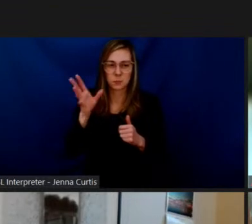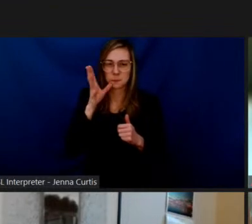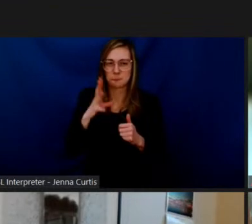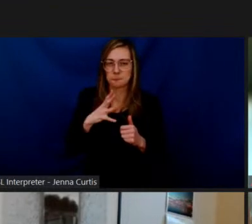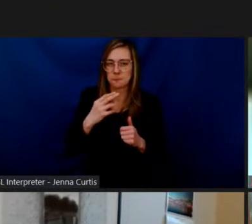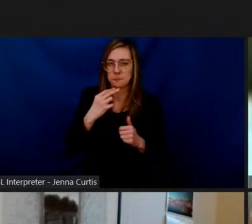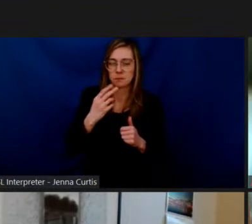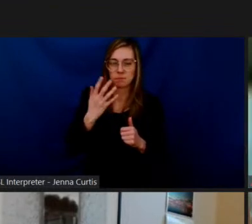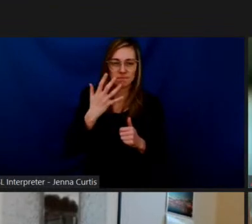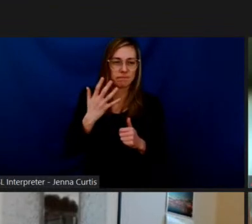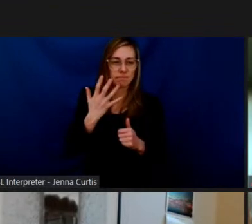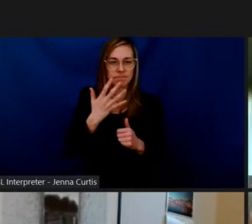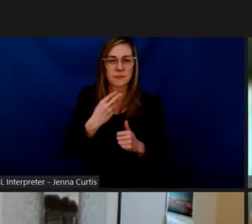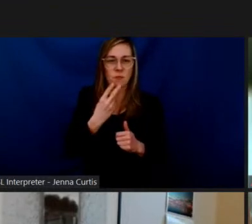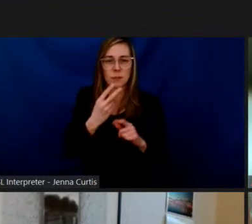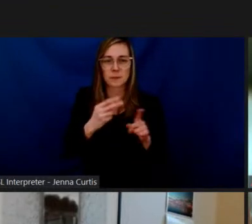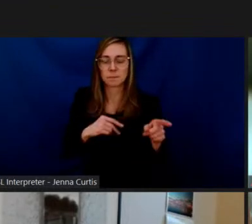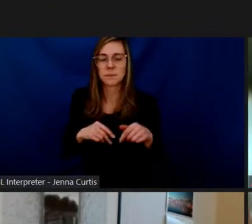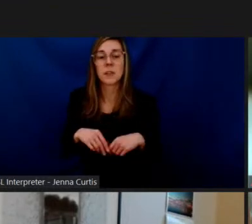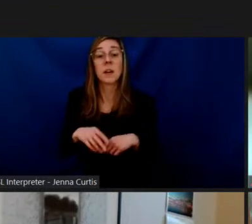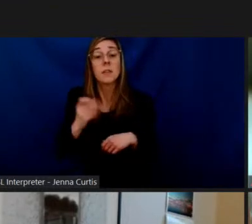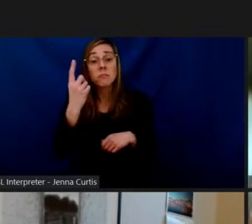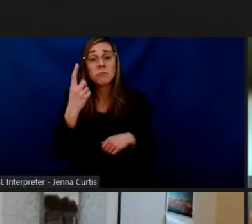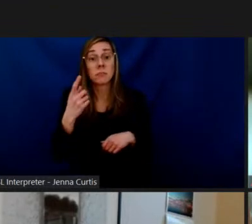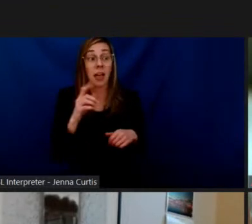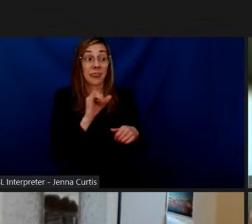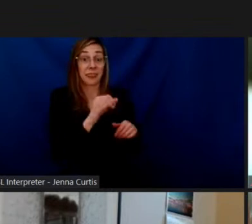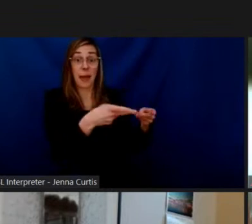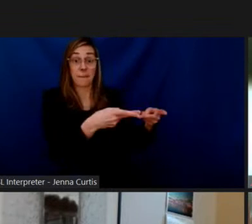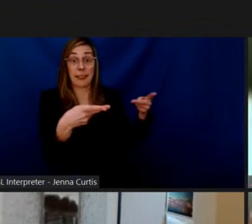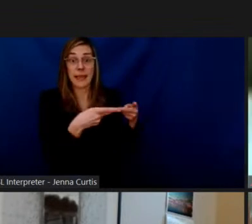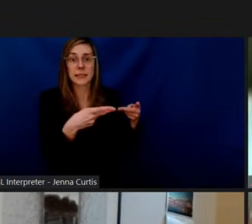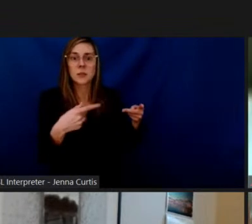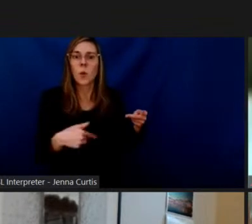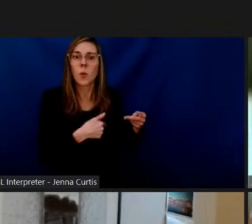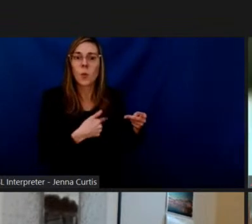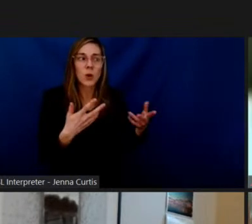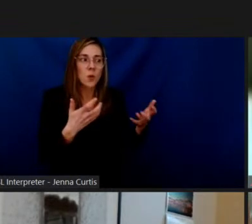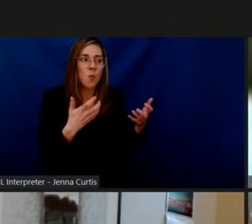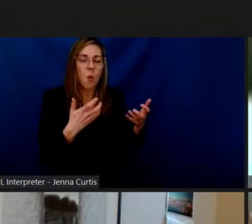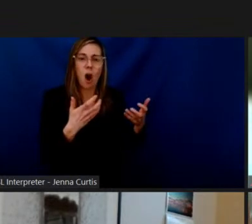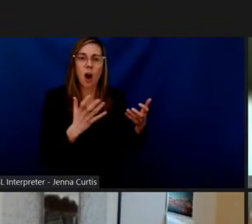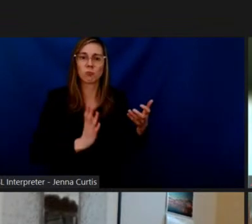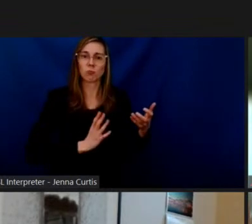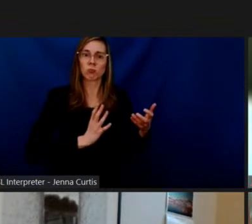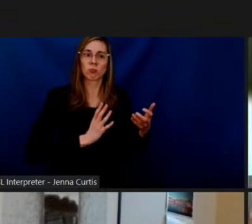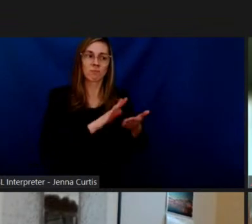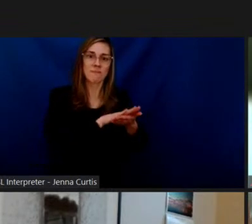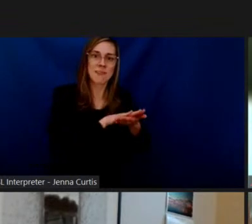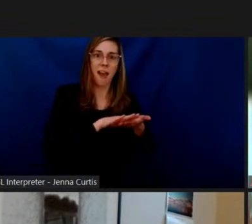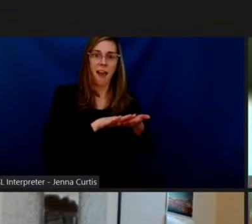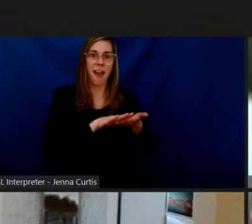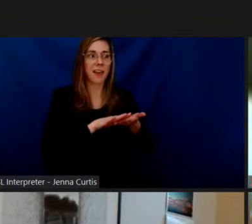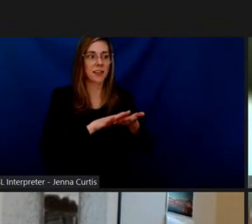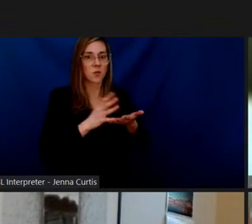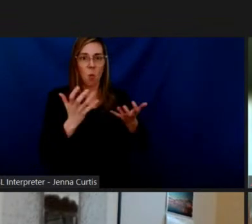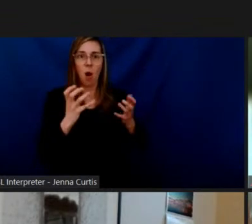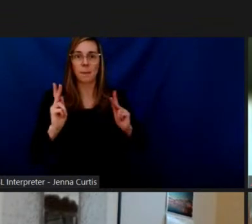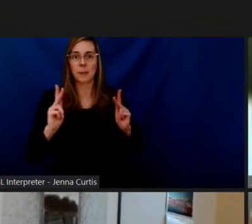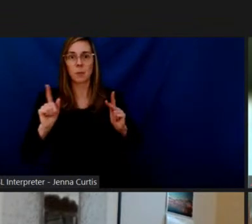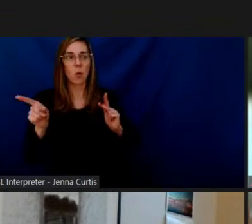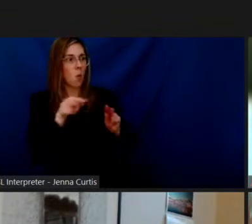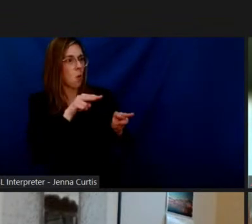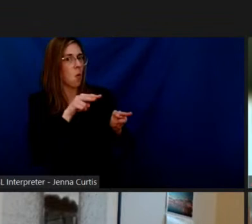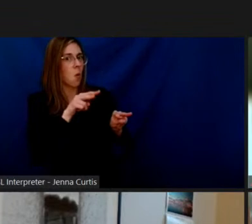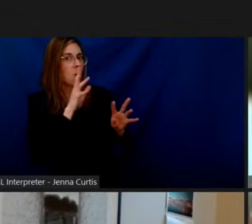place as attractive as possible, so that people want to be there. And what we found is that it's really based on